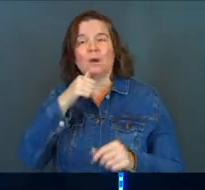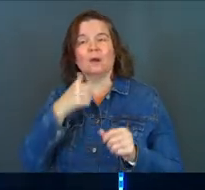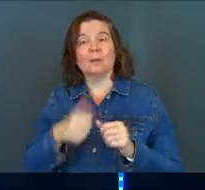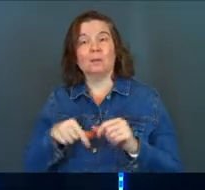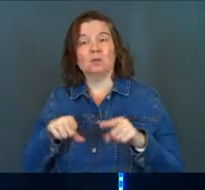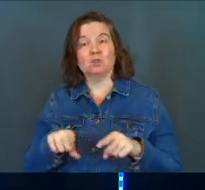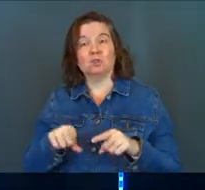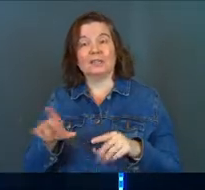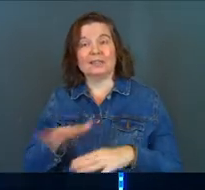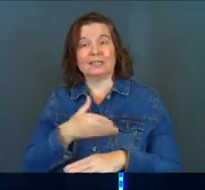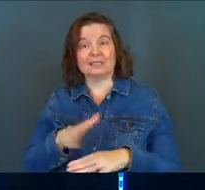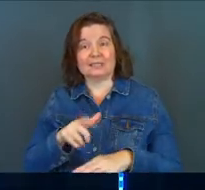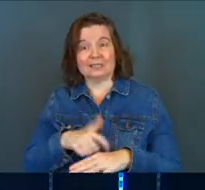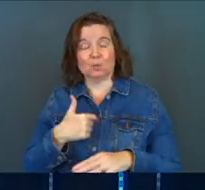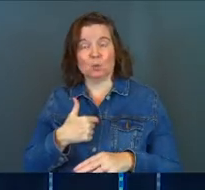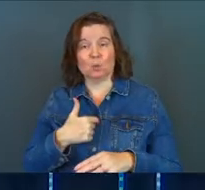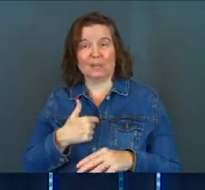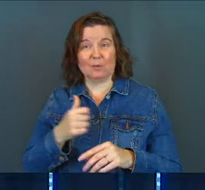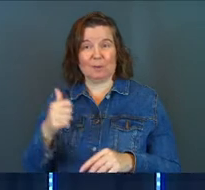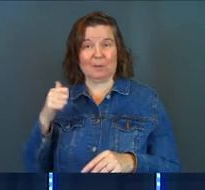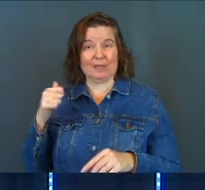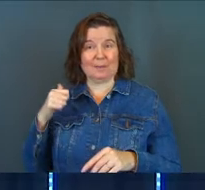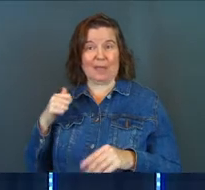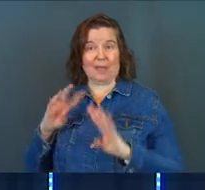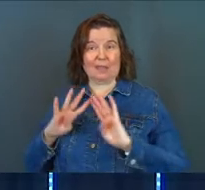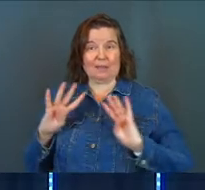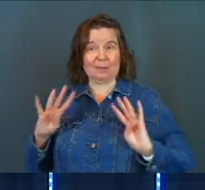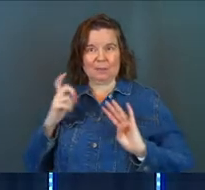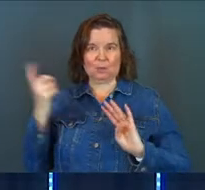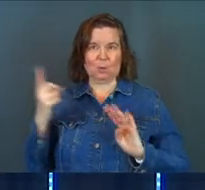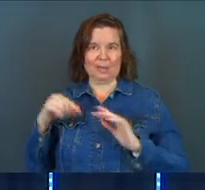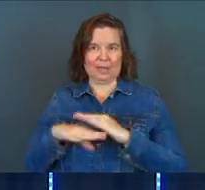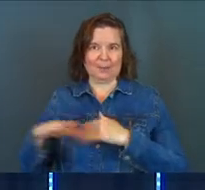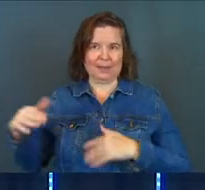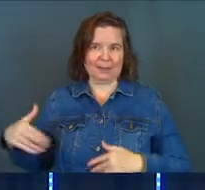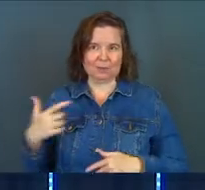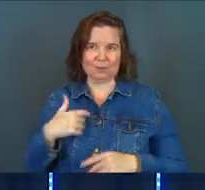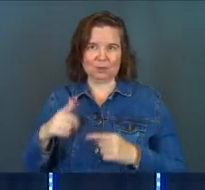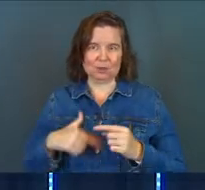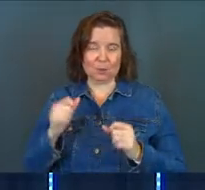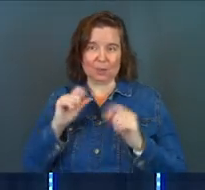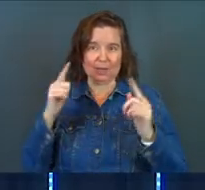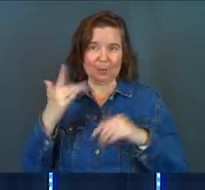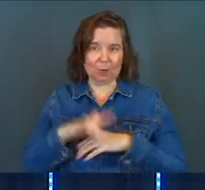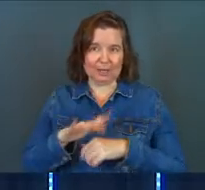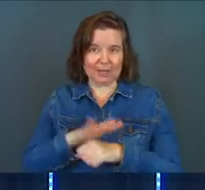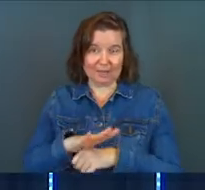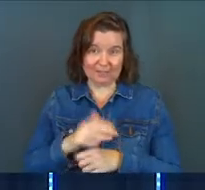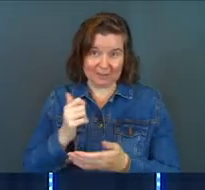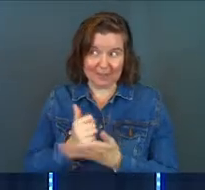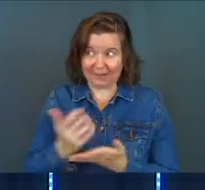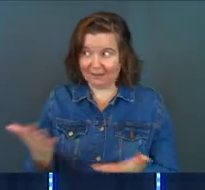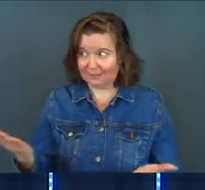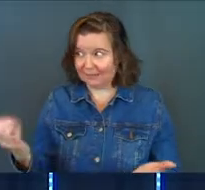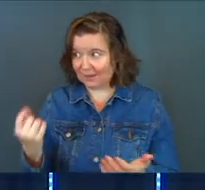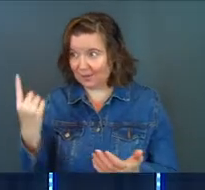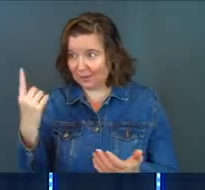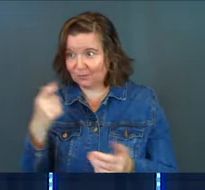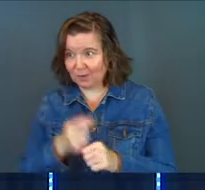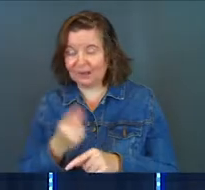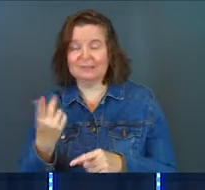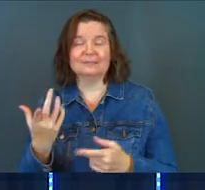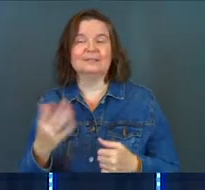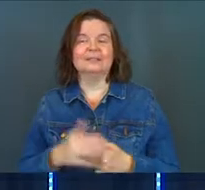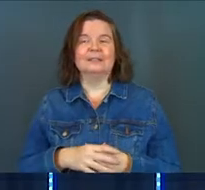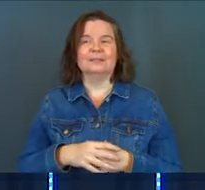remember during the singing time, like, we'd be way in the back, and because we always came in late because we couldn't wake up early enough. Amen, anybody, right?